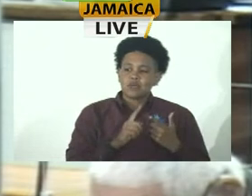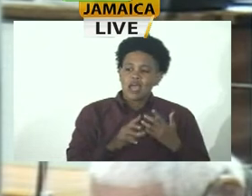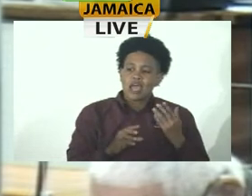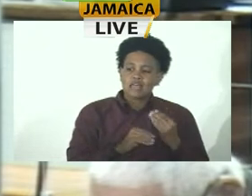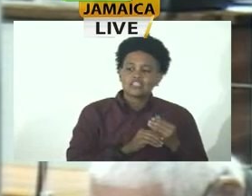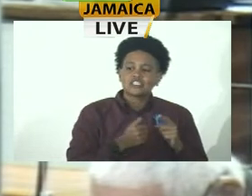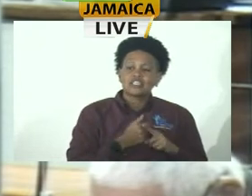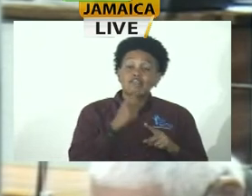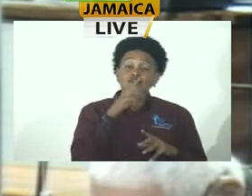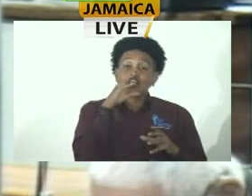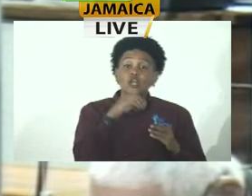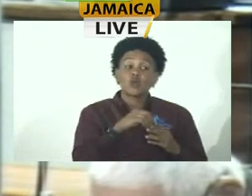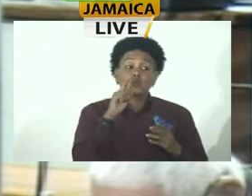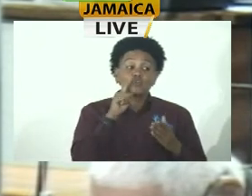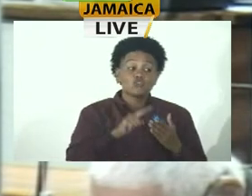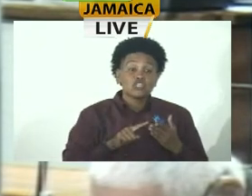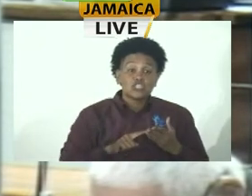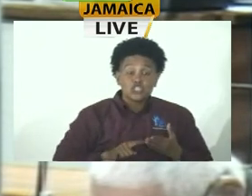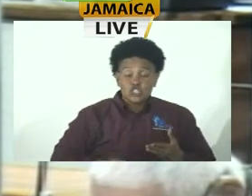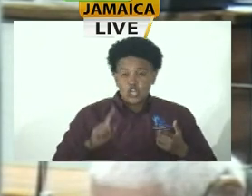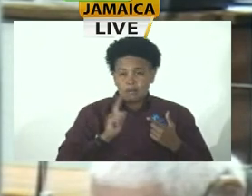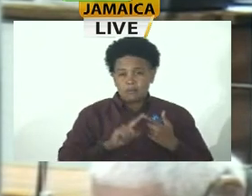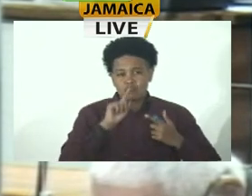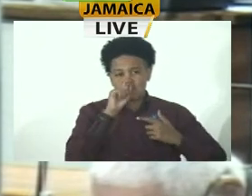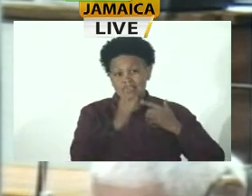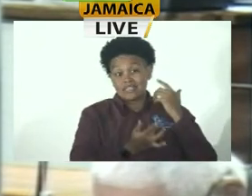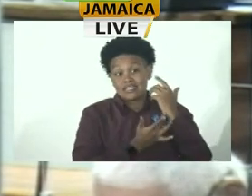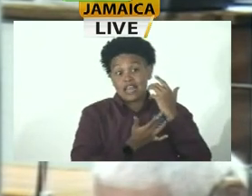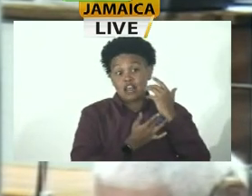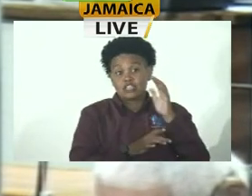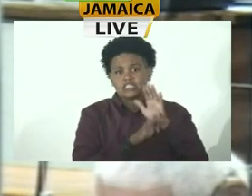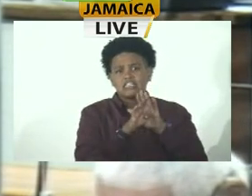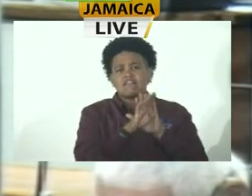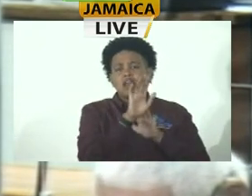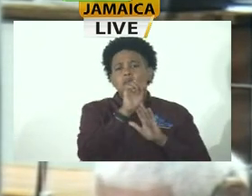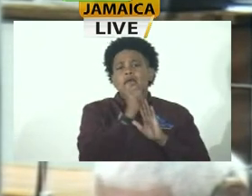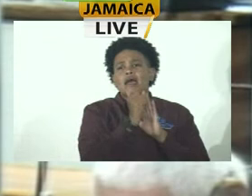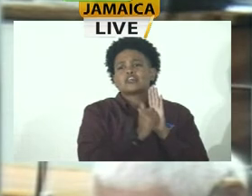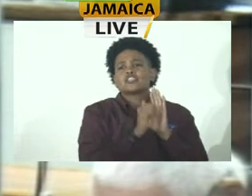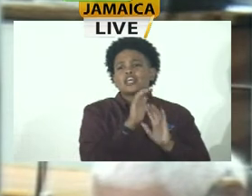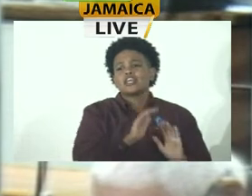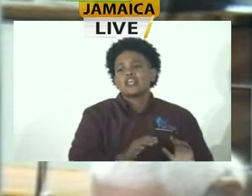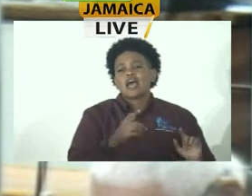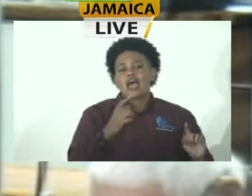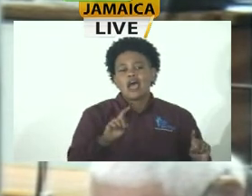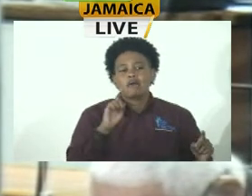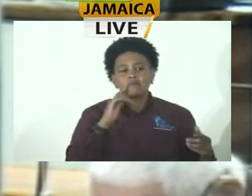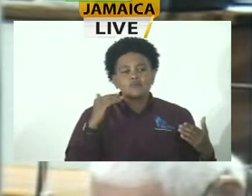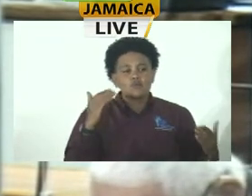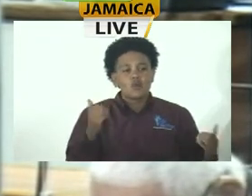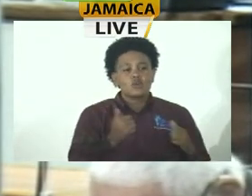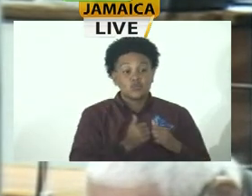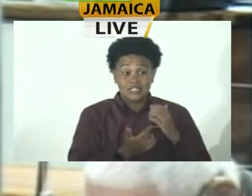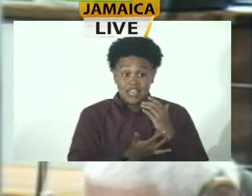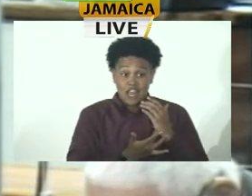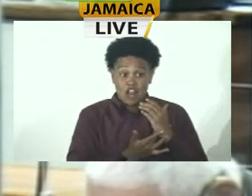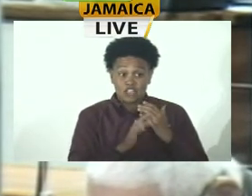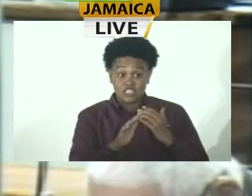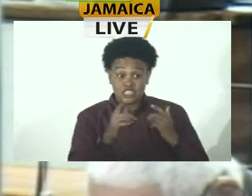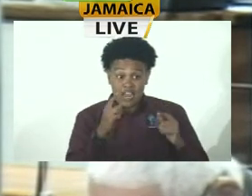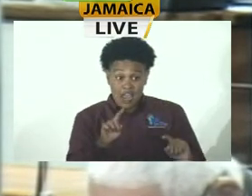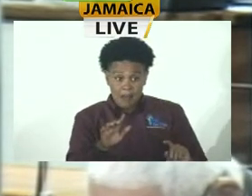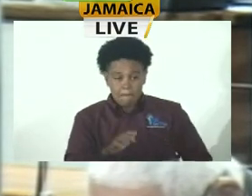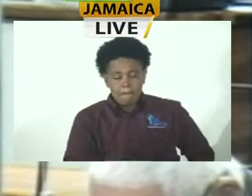includes research and the technology development agenda moving to technology madam